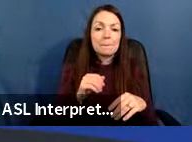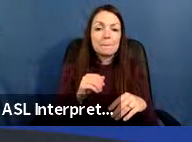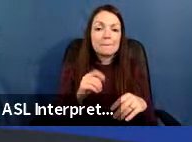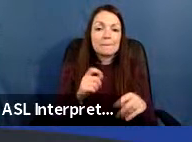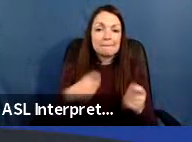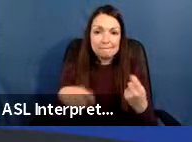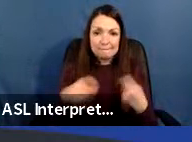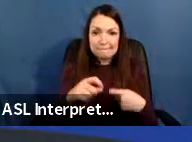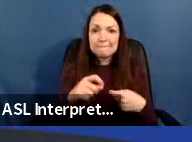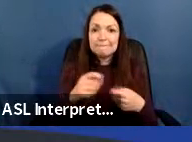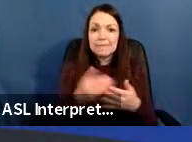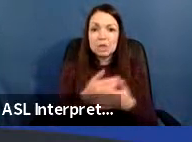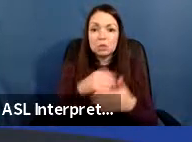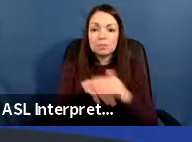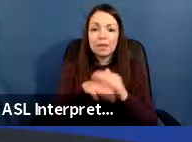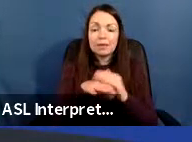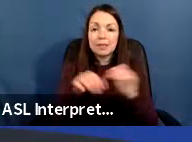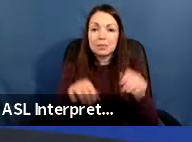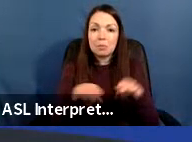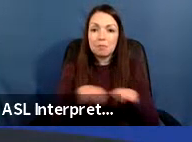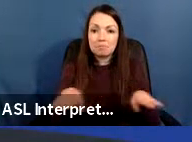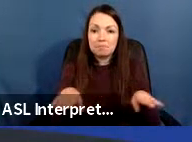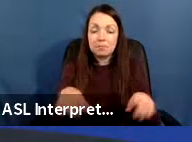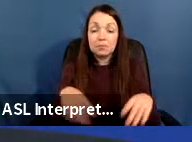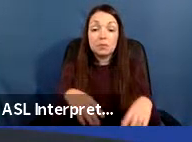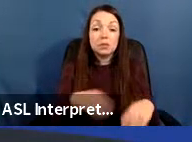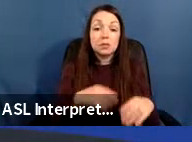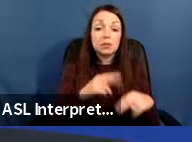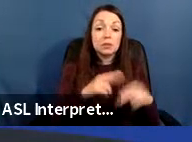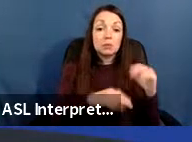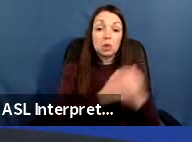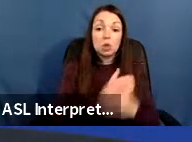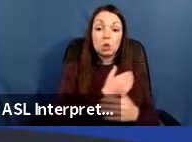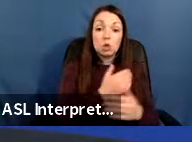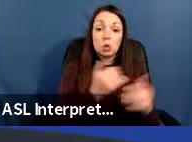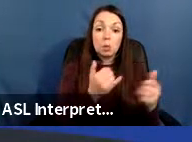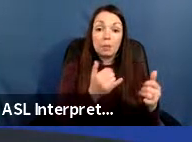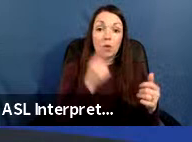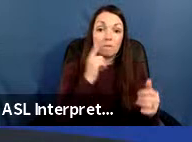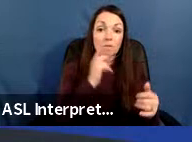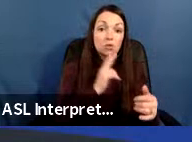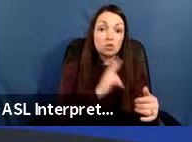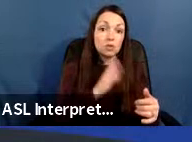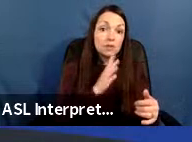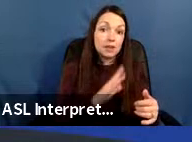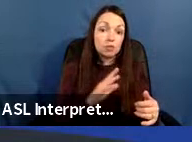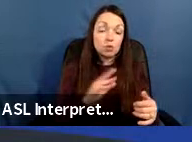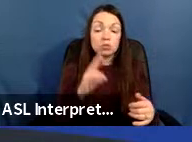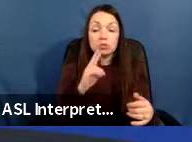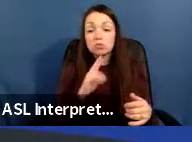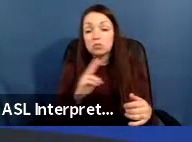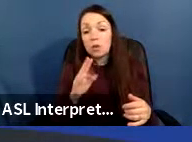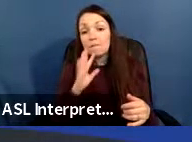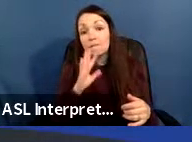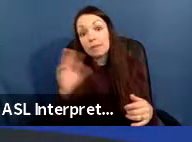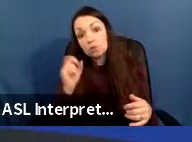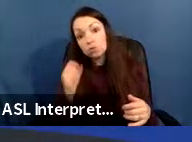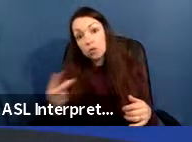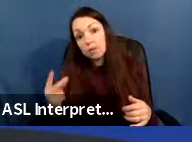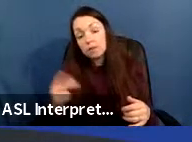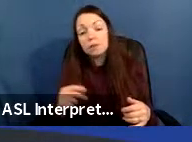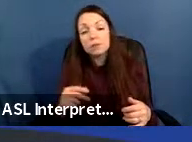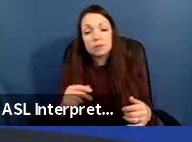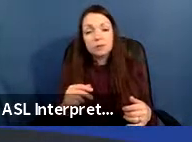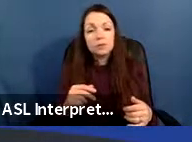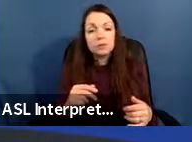could include building new playgrounds for 2 to 5-year-olds or 5 to 12-year-olds. And although the facilities and the capital